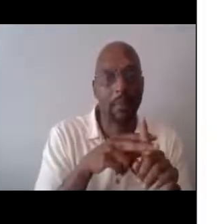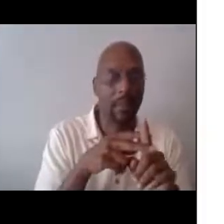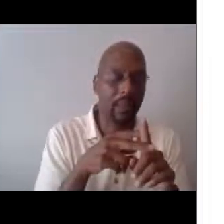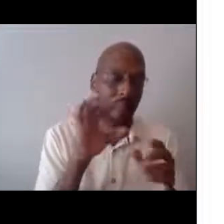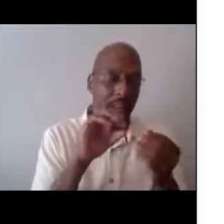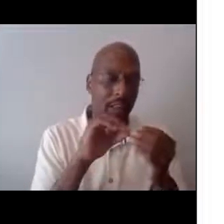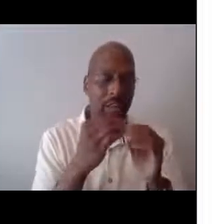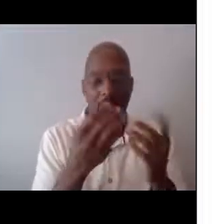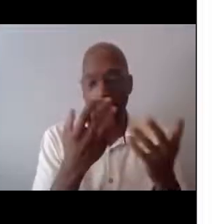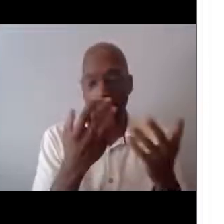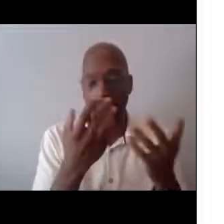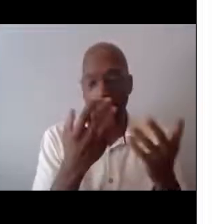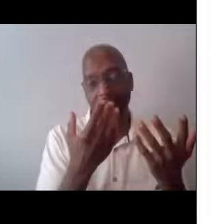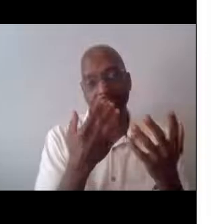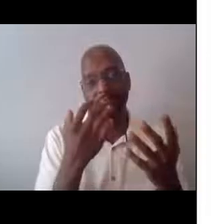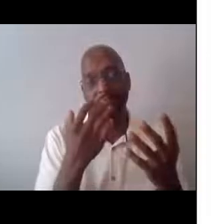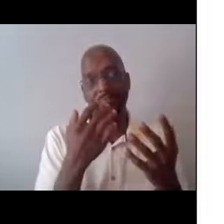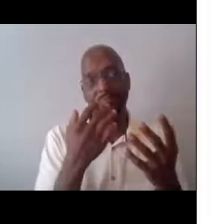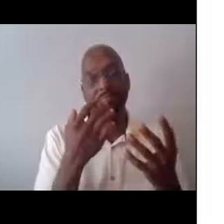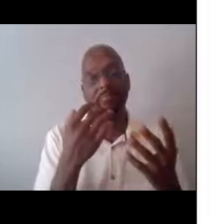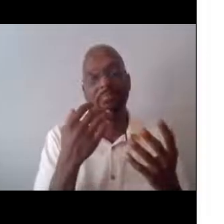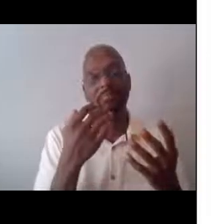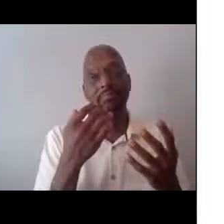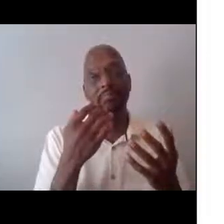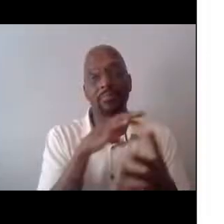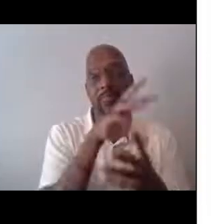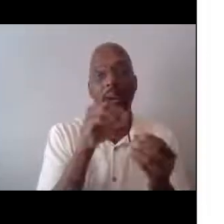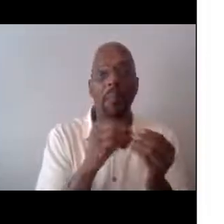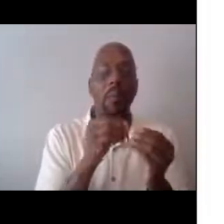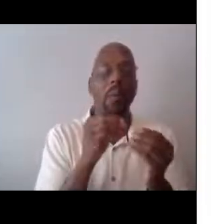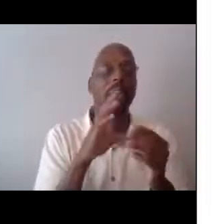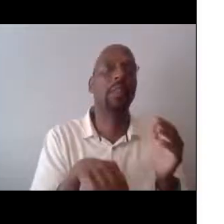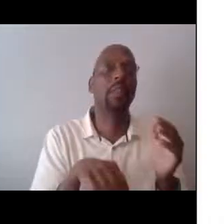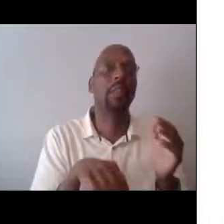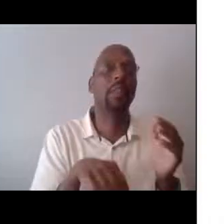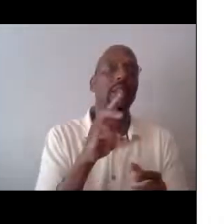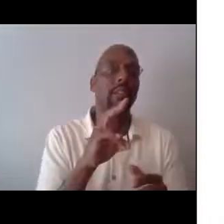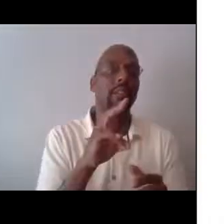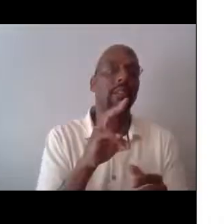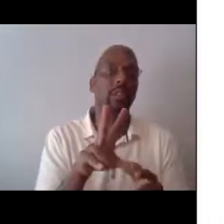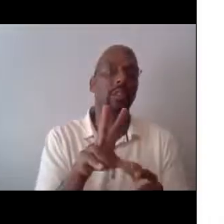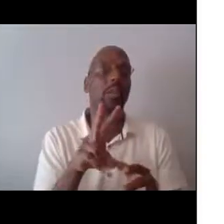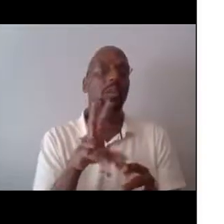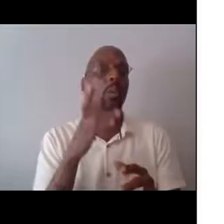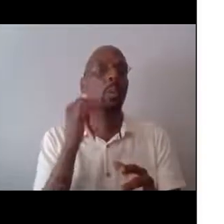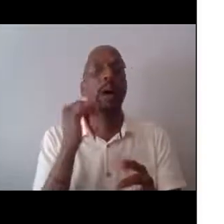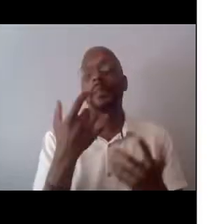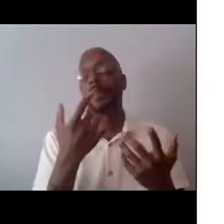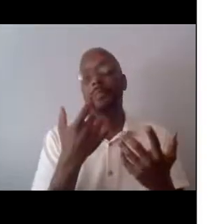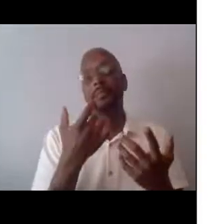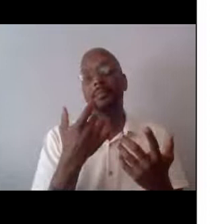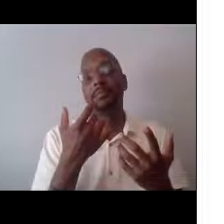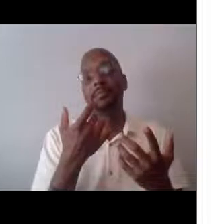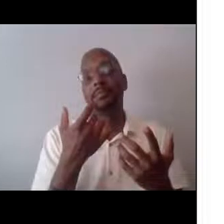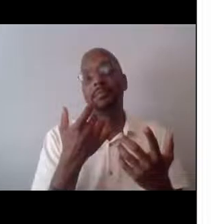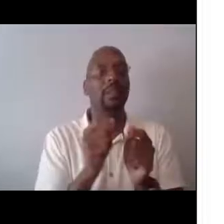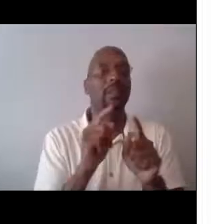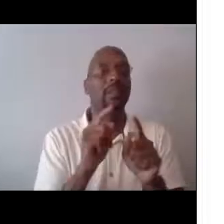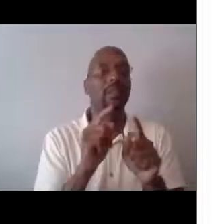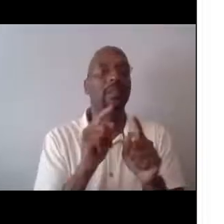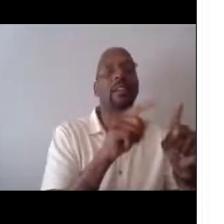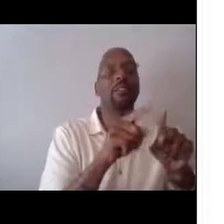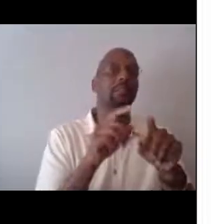well greater than 72 because people represented a variety of demographics within themselves. We saw a lot of intersectionality, which was really,